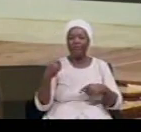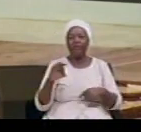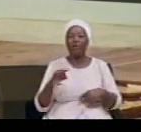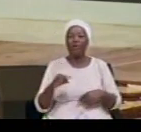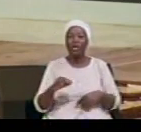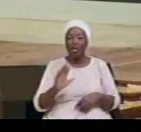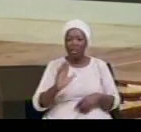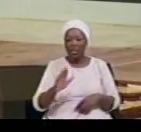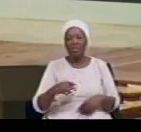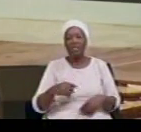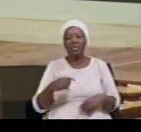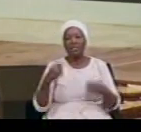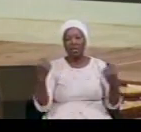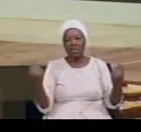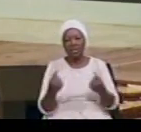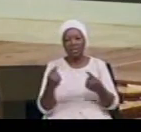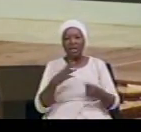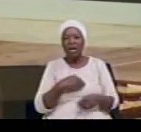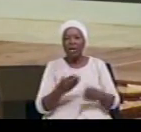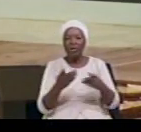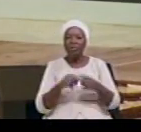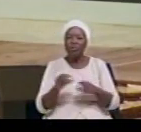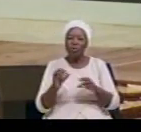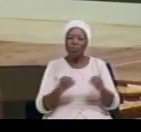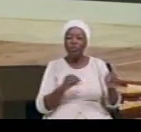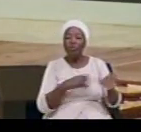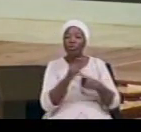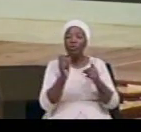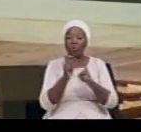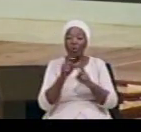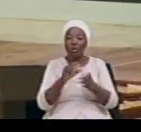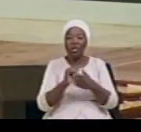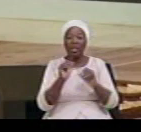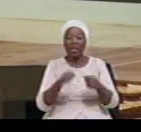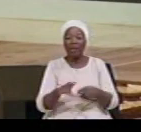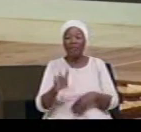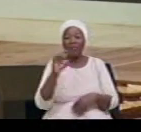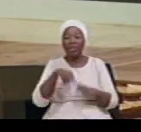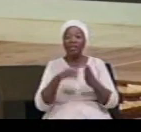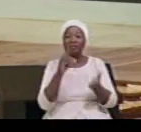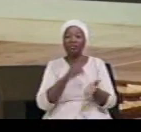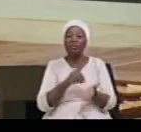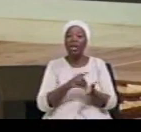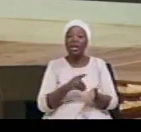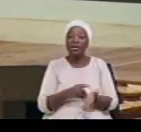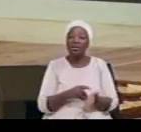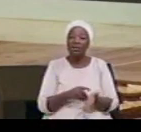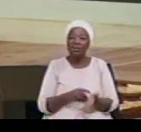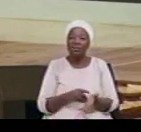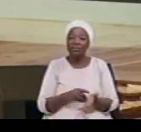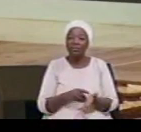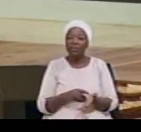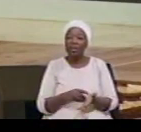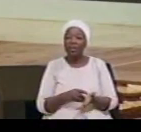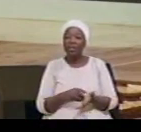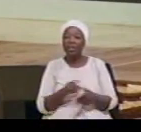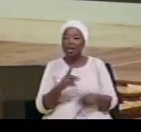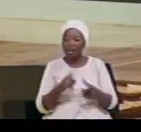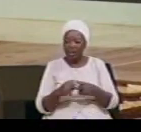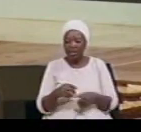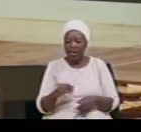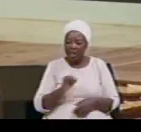he can find in the dictionary. I am wretched. I am wicked. I